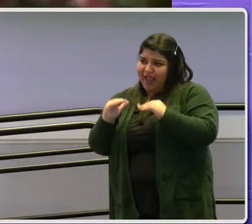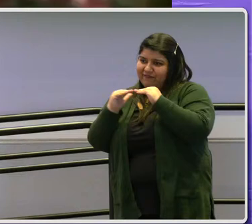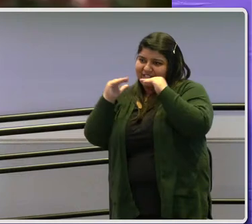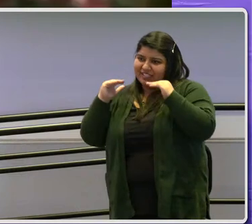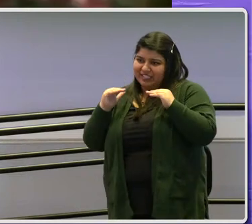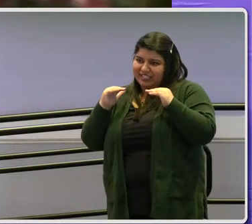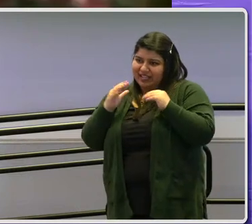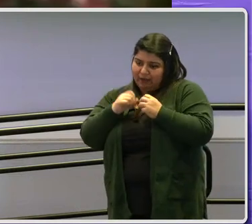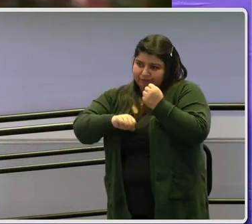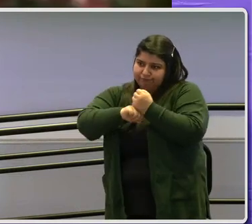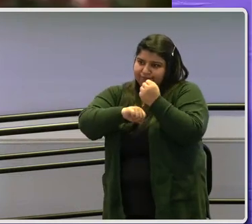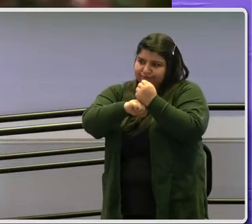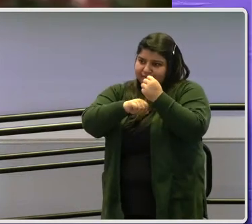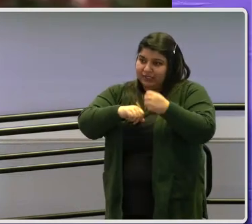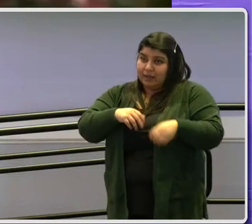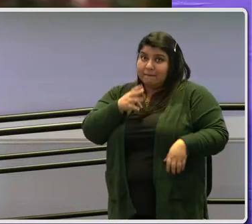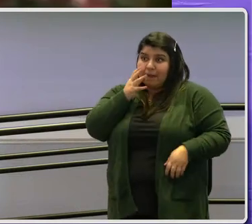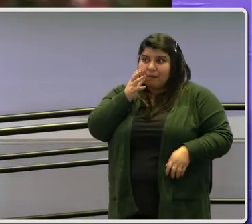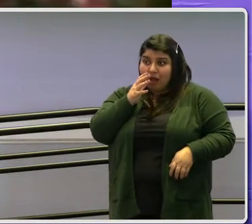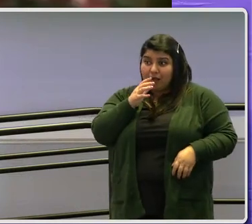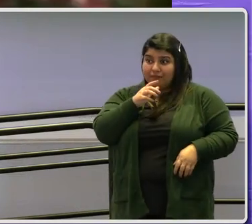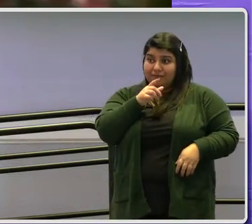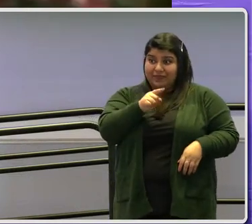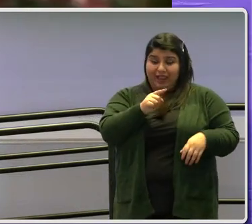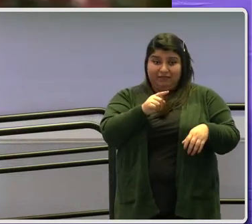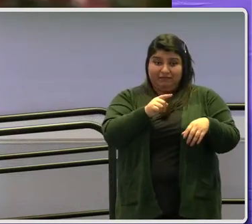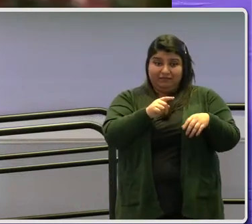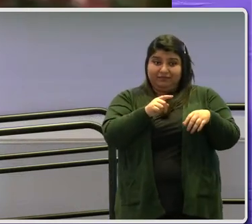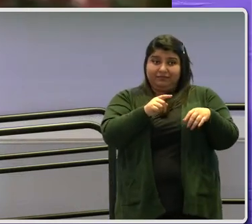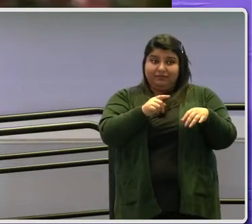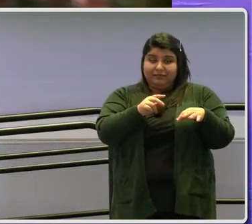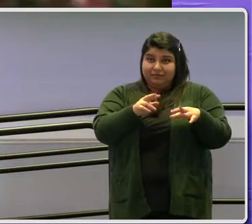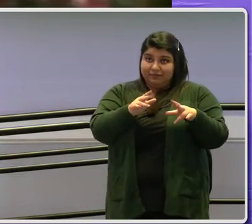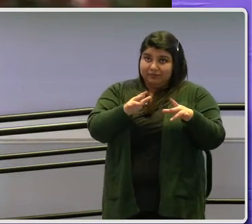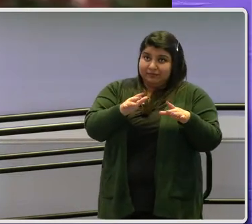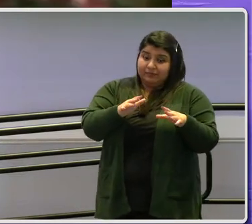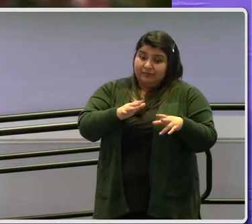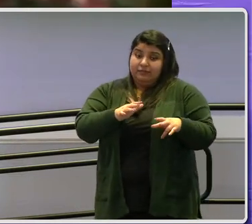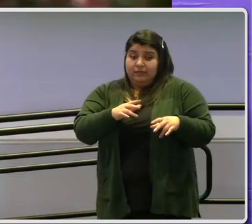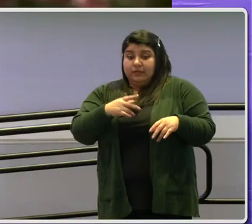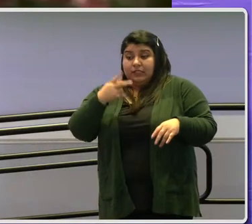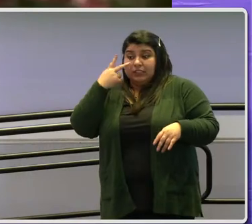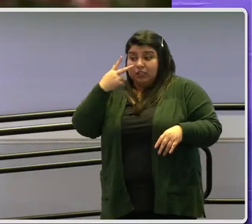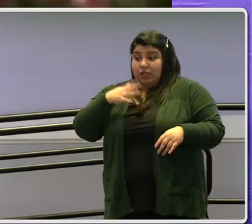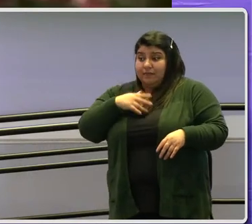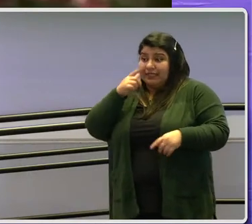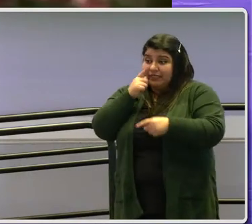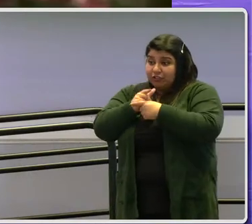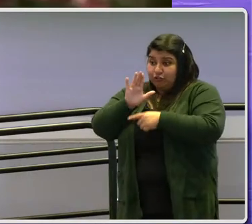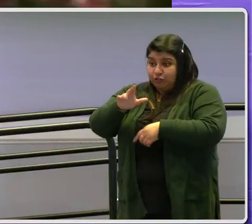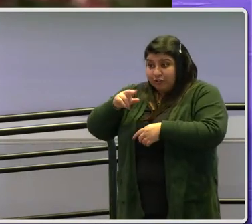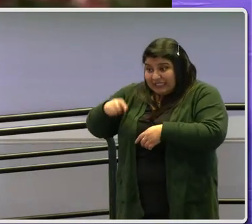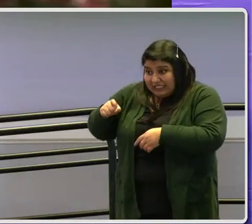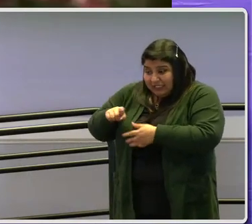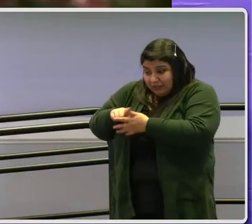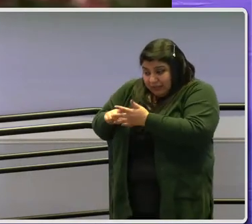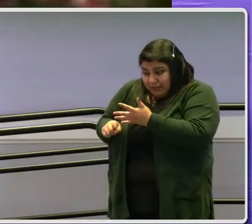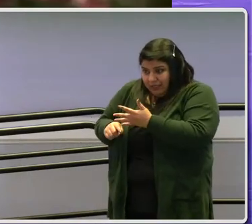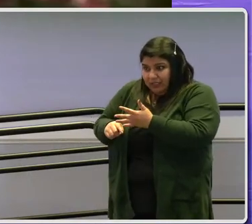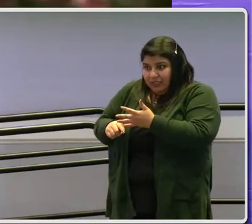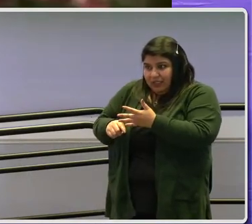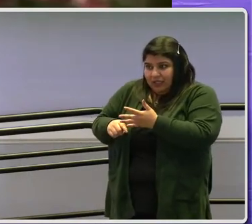watched my mother navigate a world that often failed to accommodate my sister's needs that I value equity and